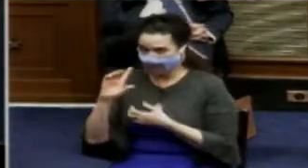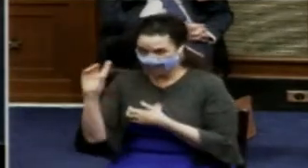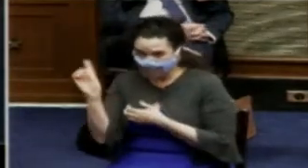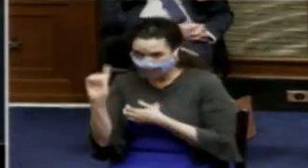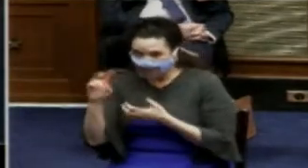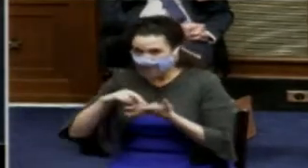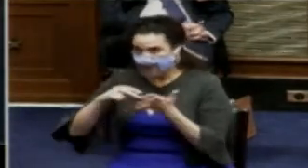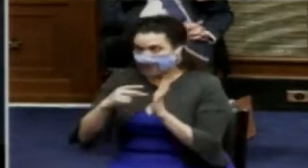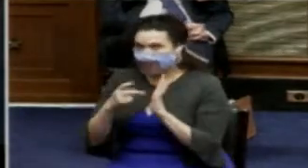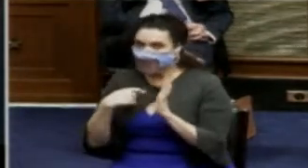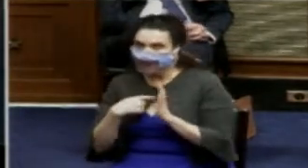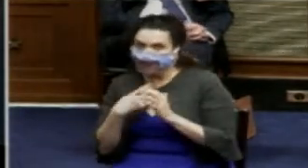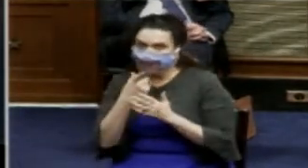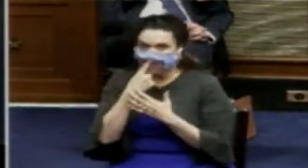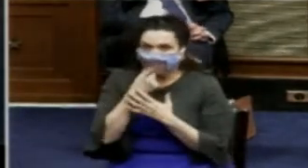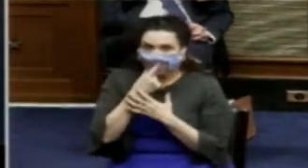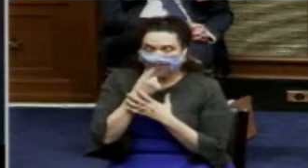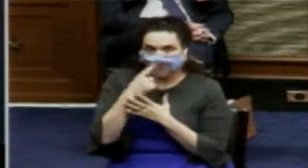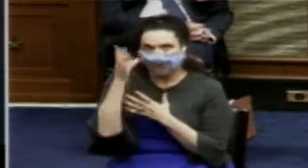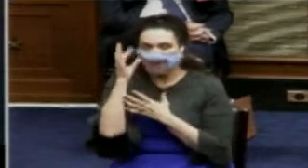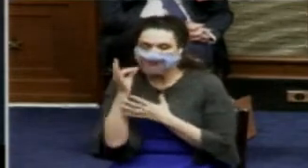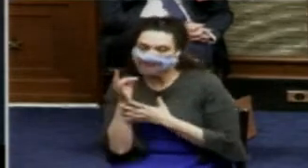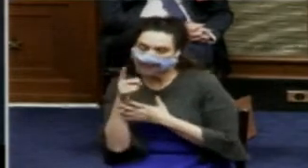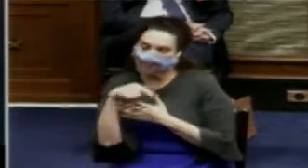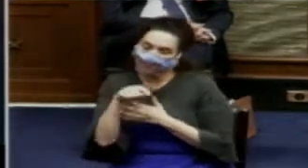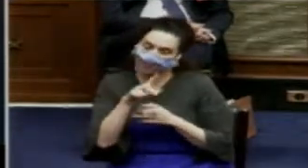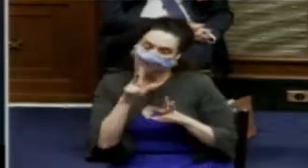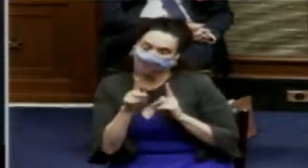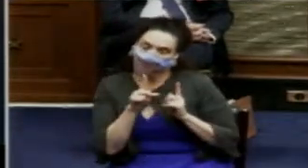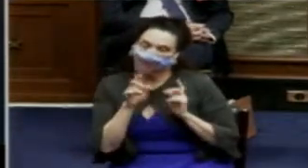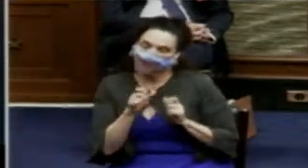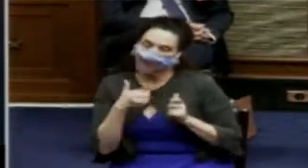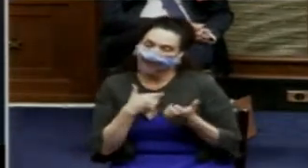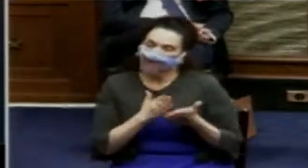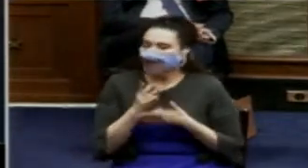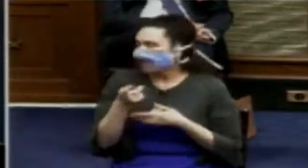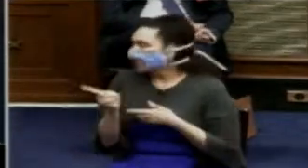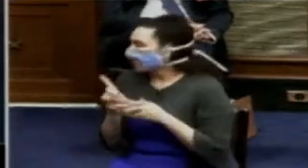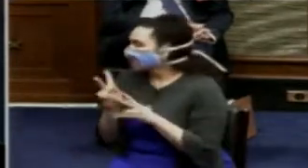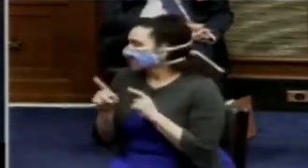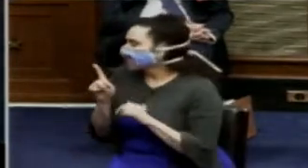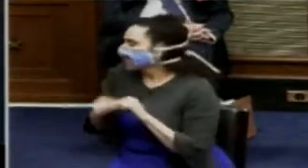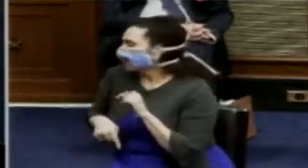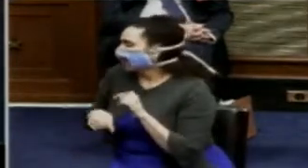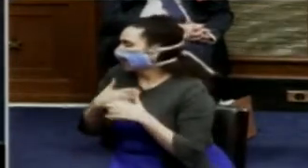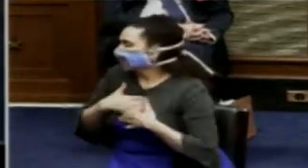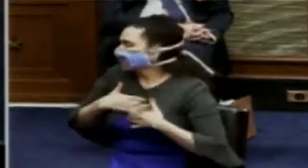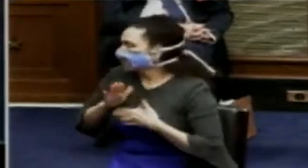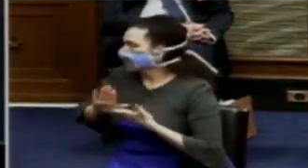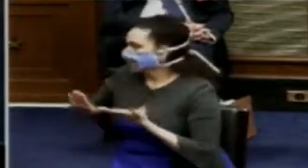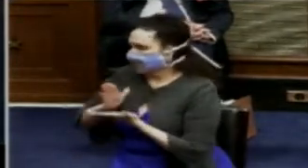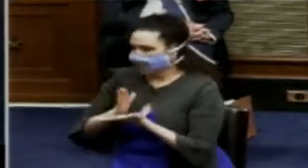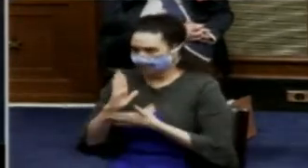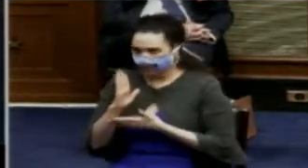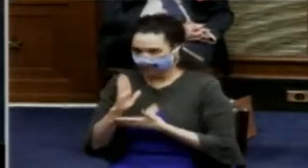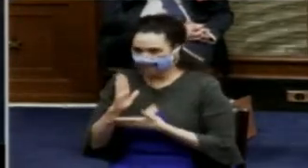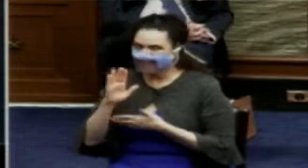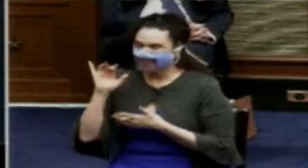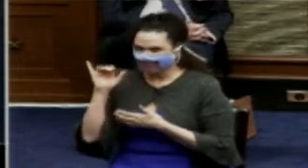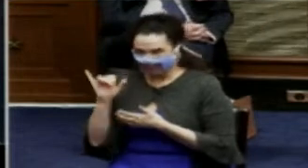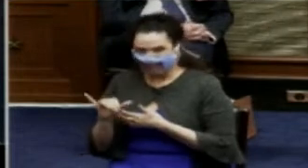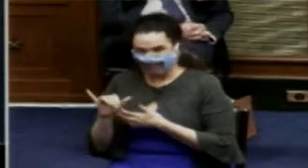who enjoys the benefits and blessings of that democracy. This is a wrong based in